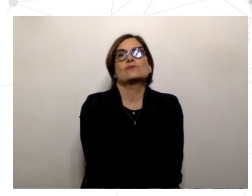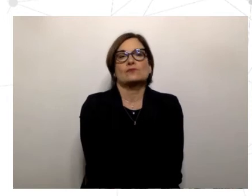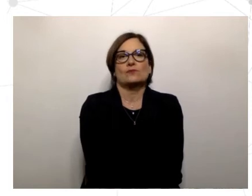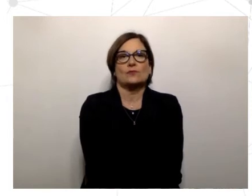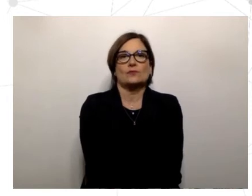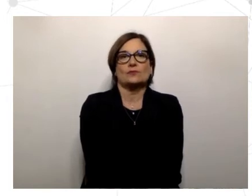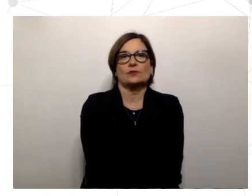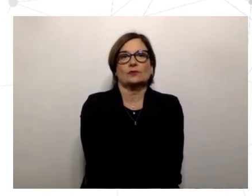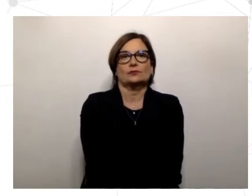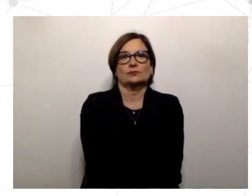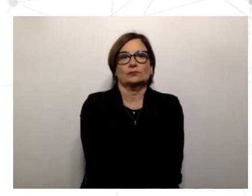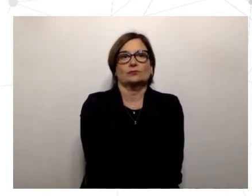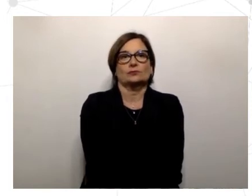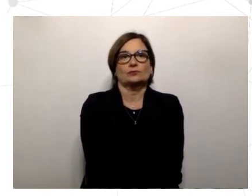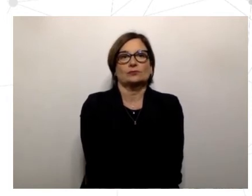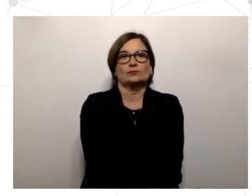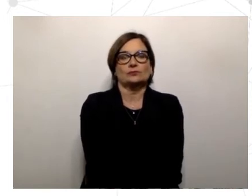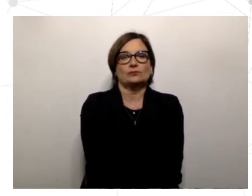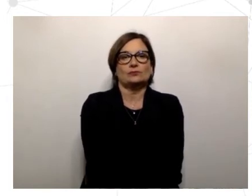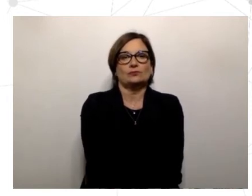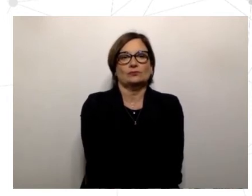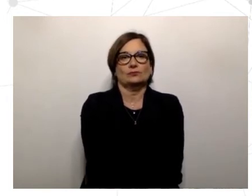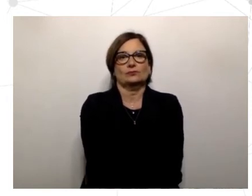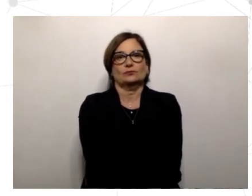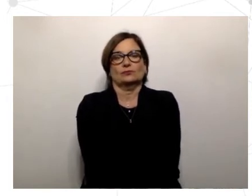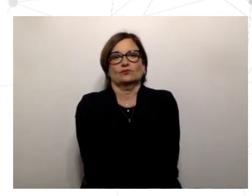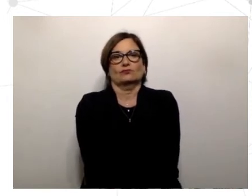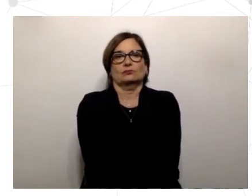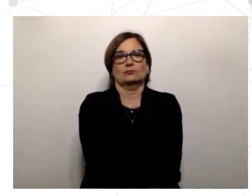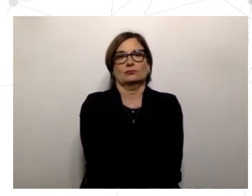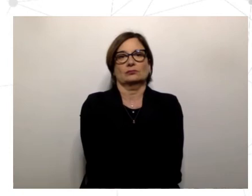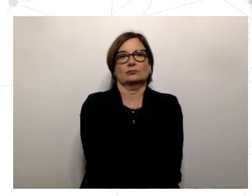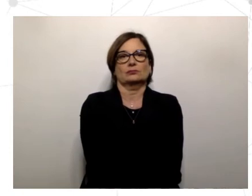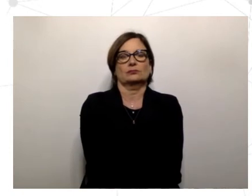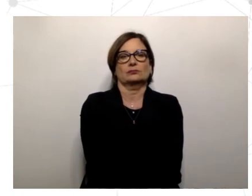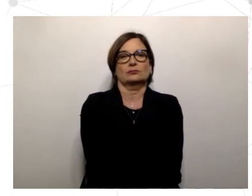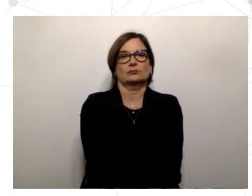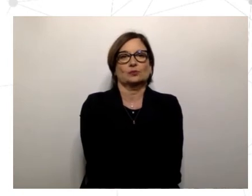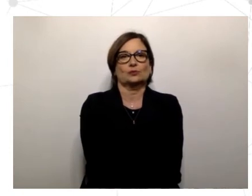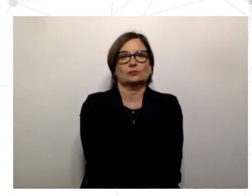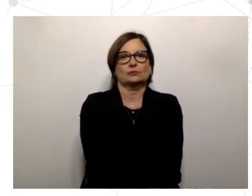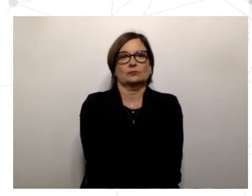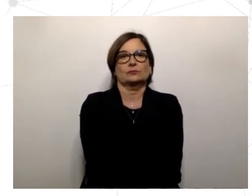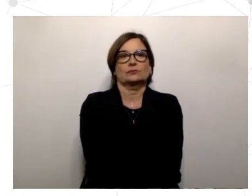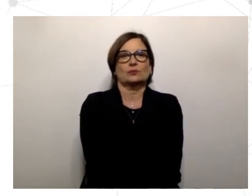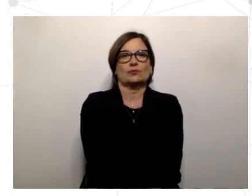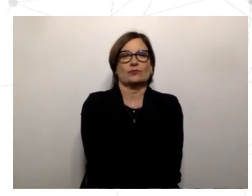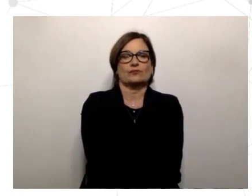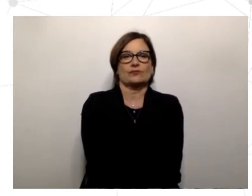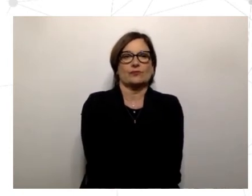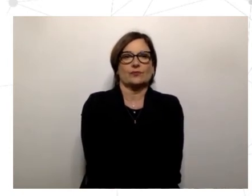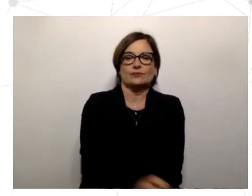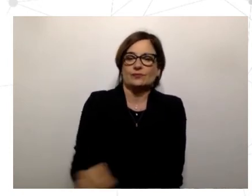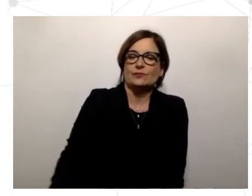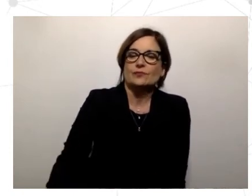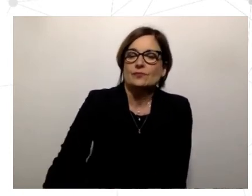do not usually like to wear headsets because they don't want to be isolated from the